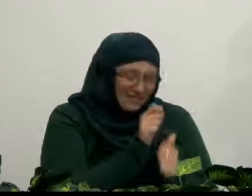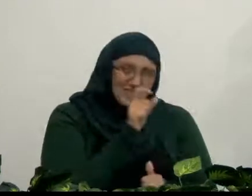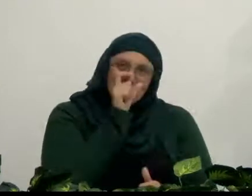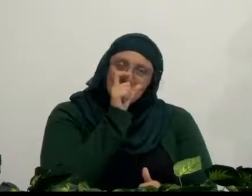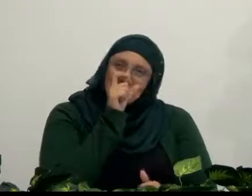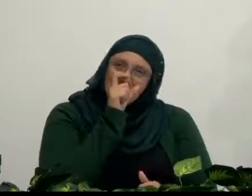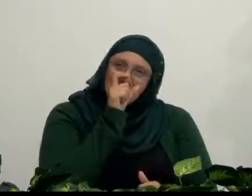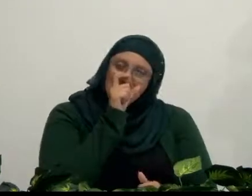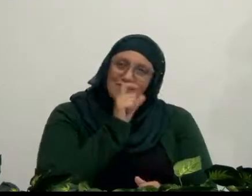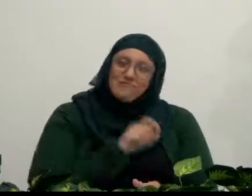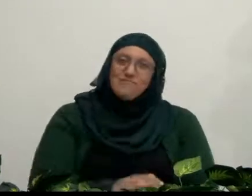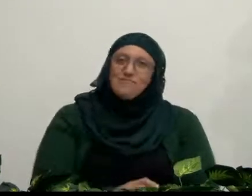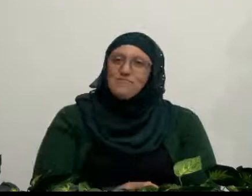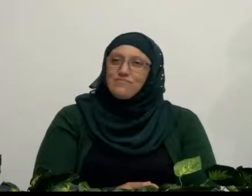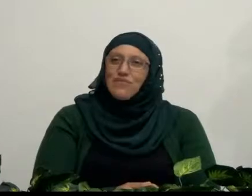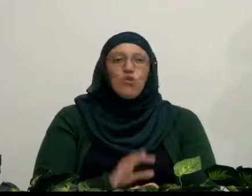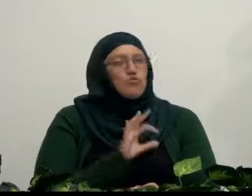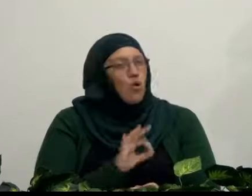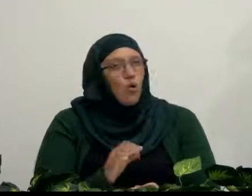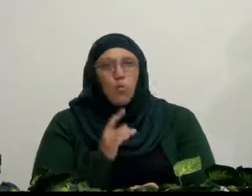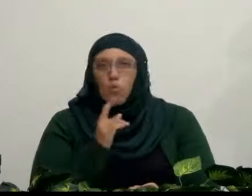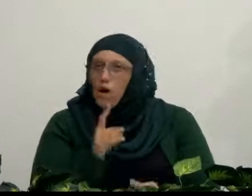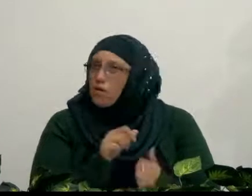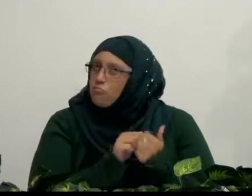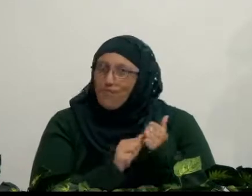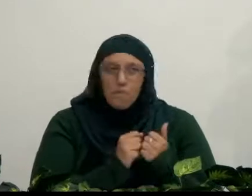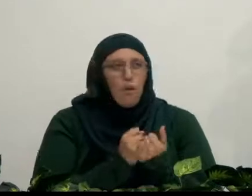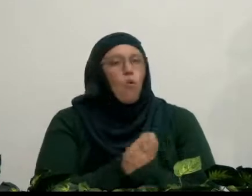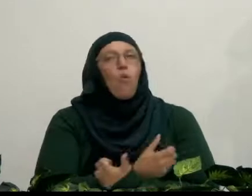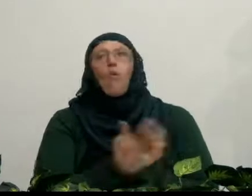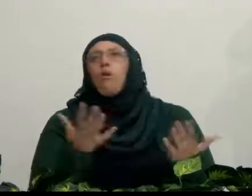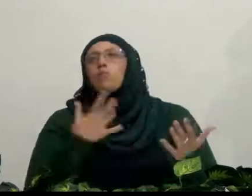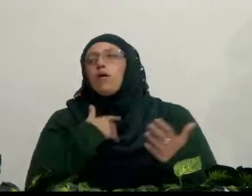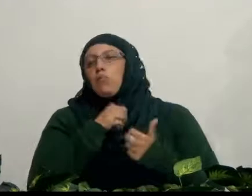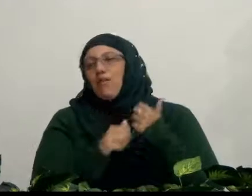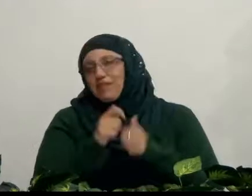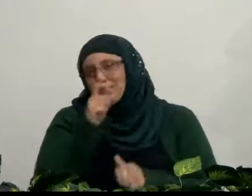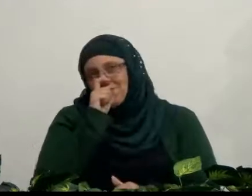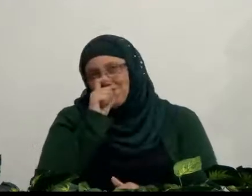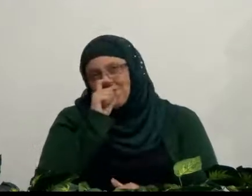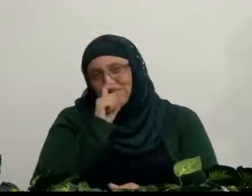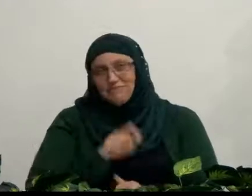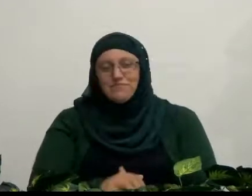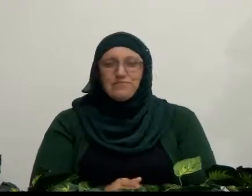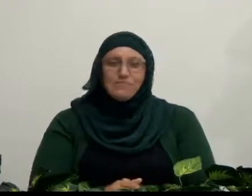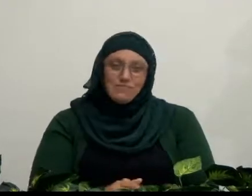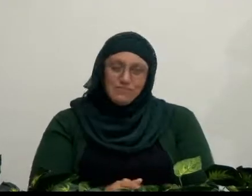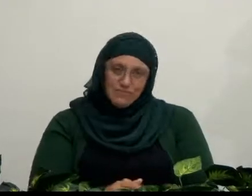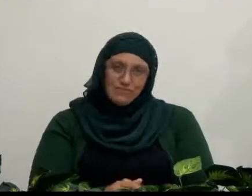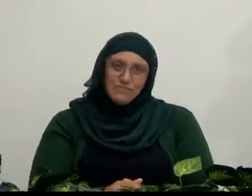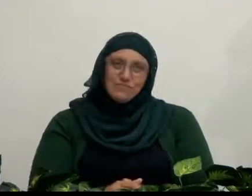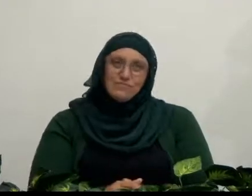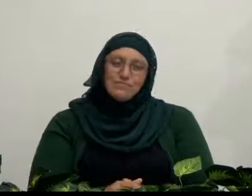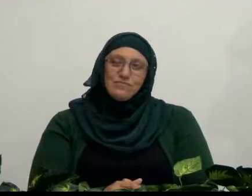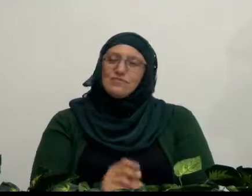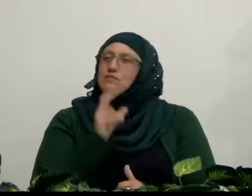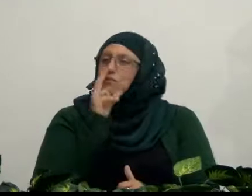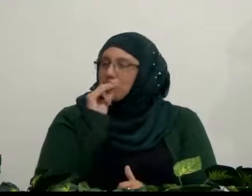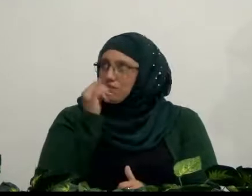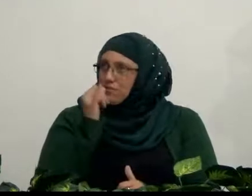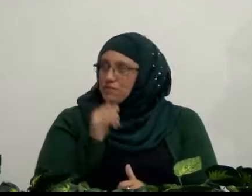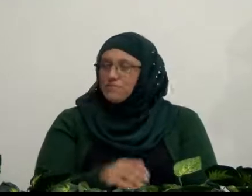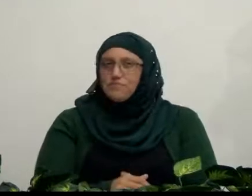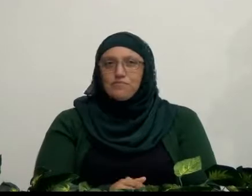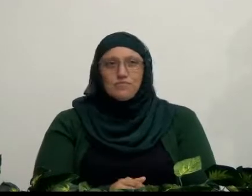mithl al jasad, like one body. Idha daraba alayhi irqun, tada'at lahu sa'iru uruqi.